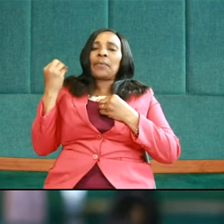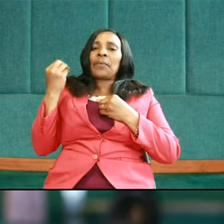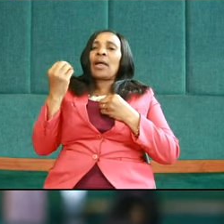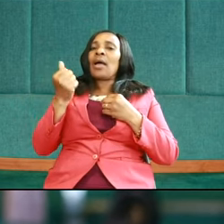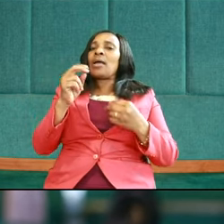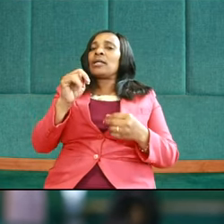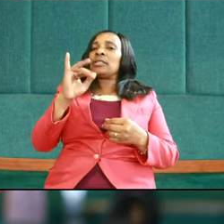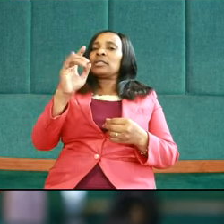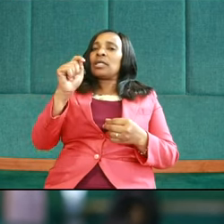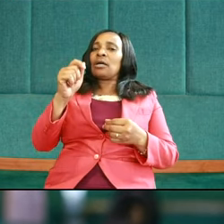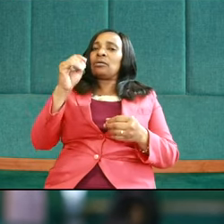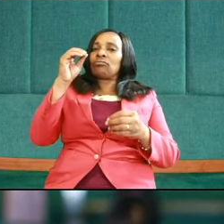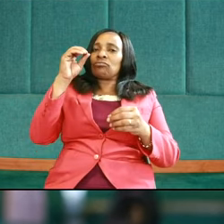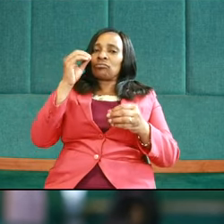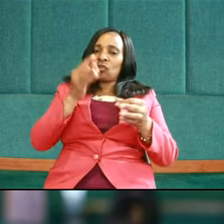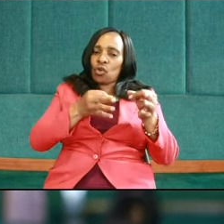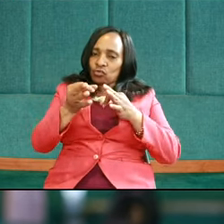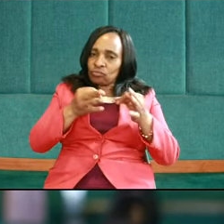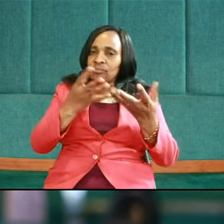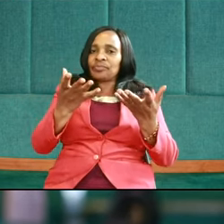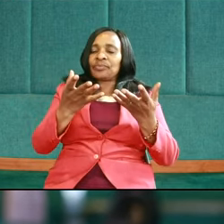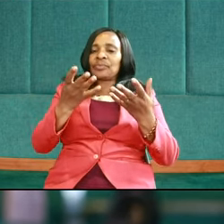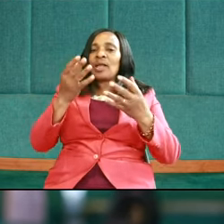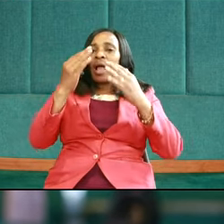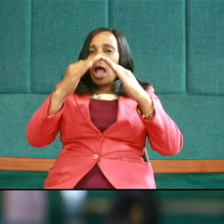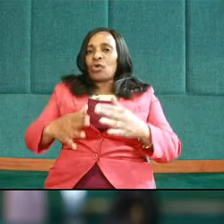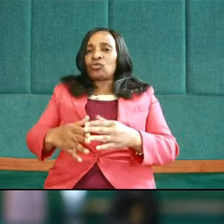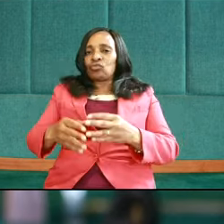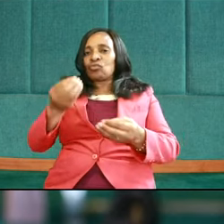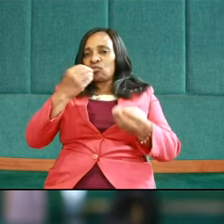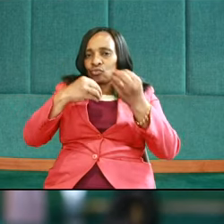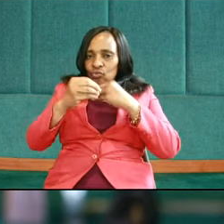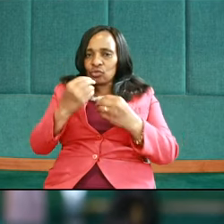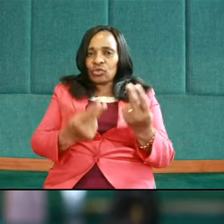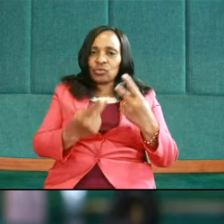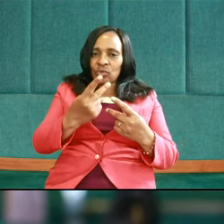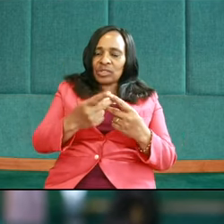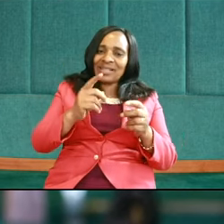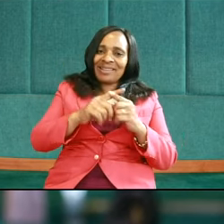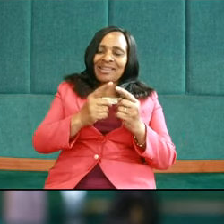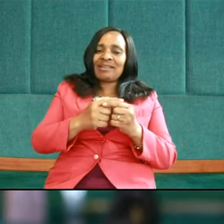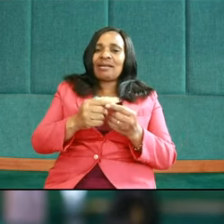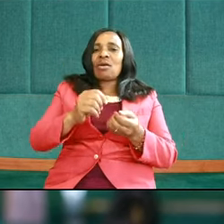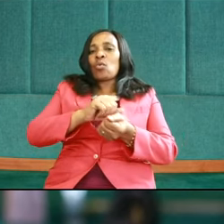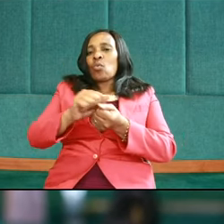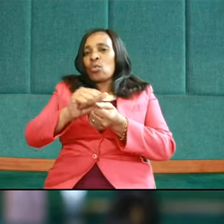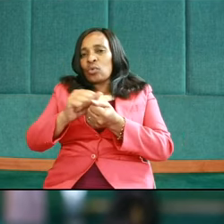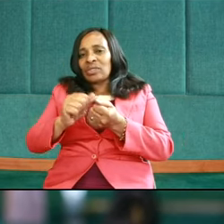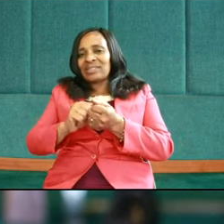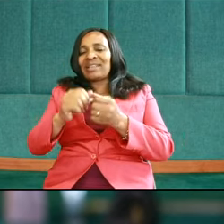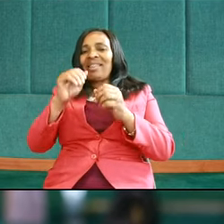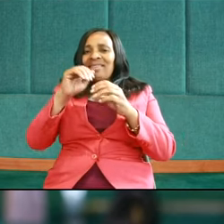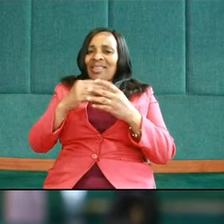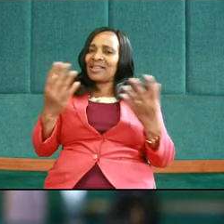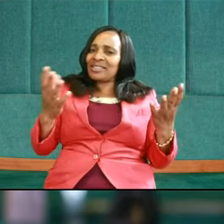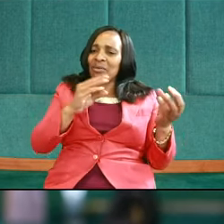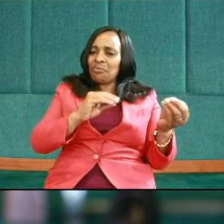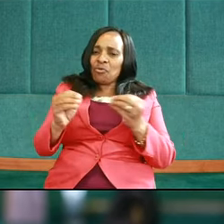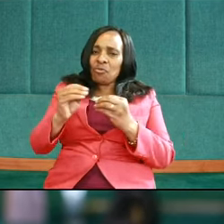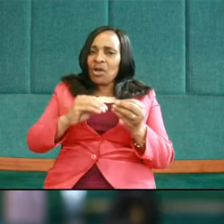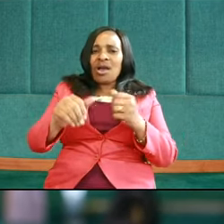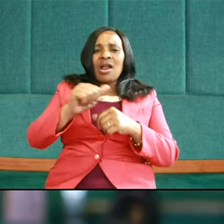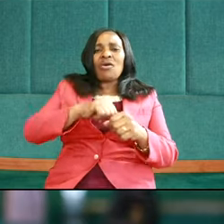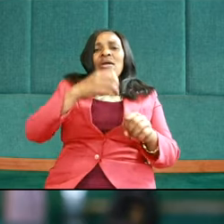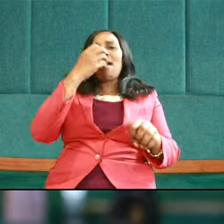charge of the house. She cooked the meals and cleaned up. It was hard work to pick things up, put things down, and move things